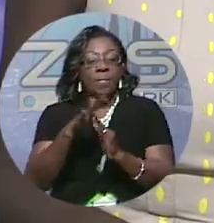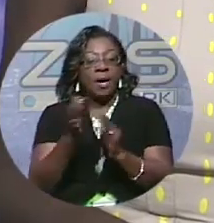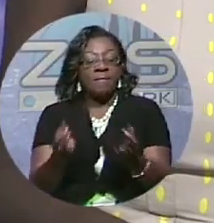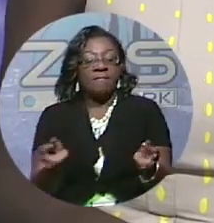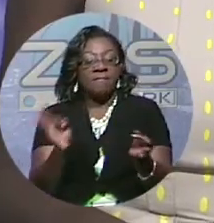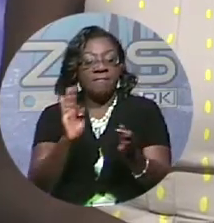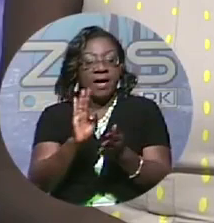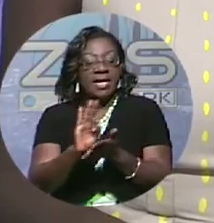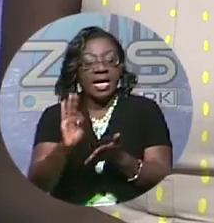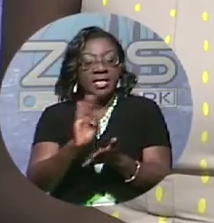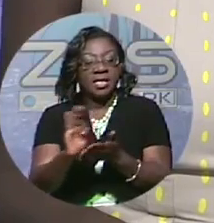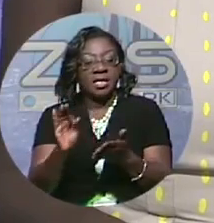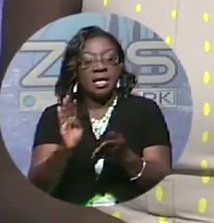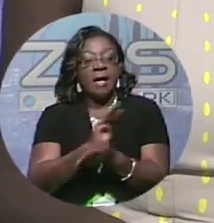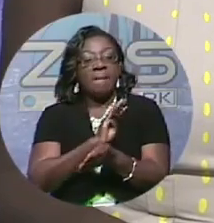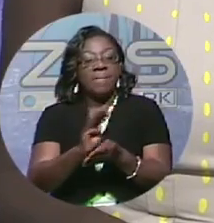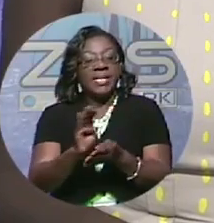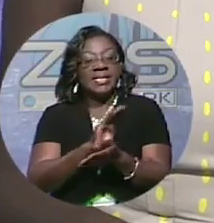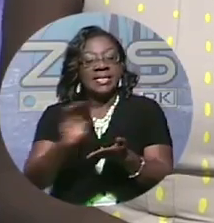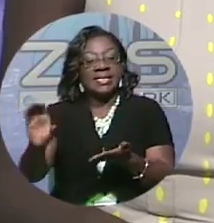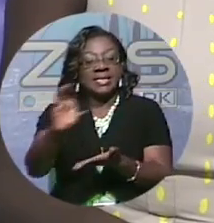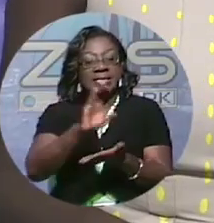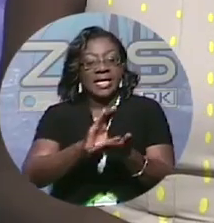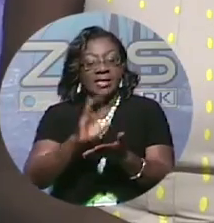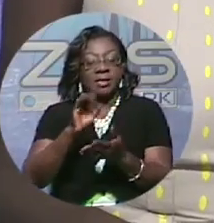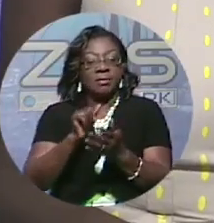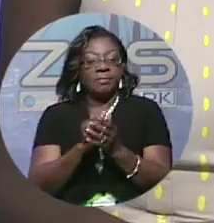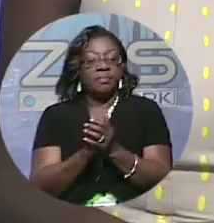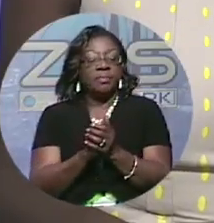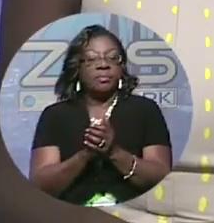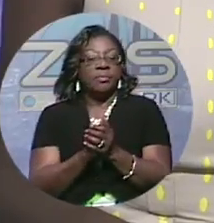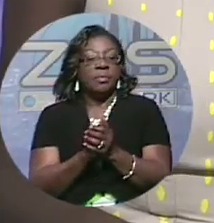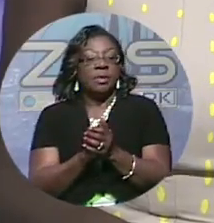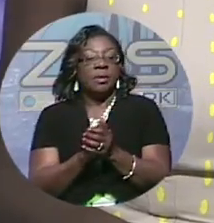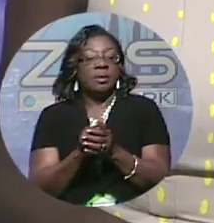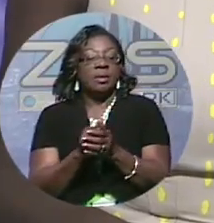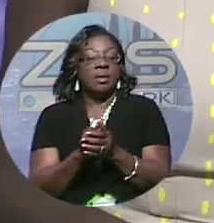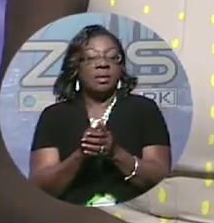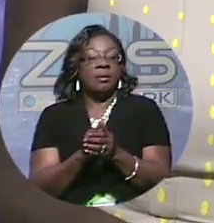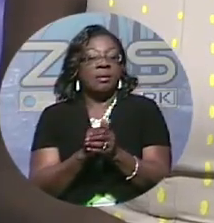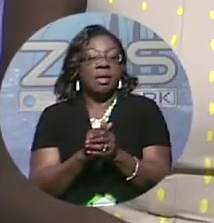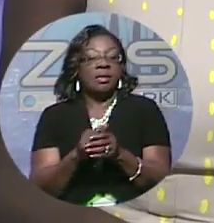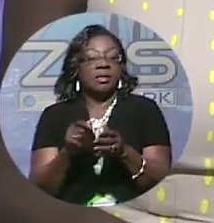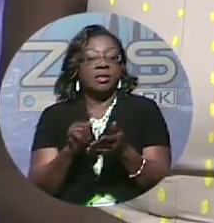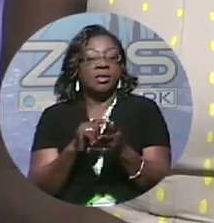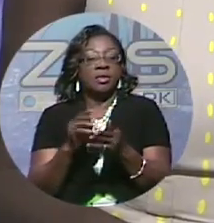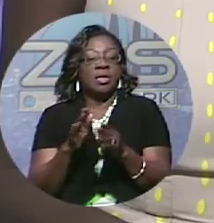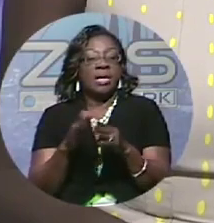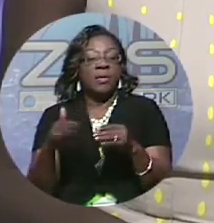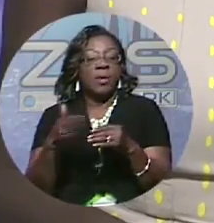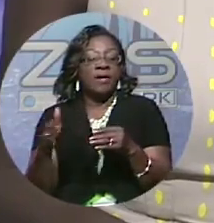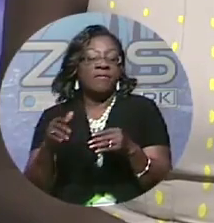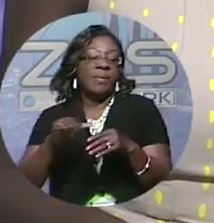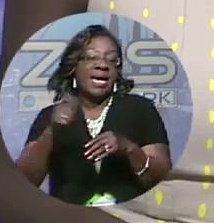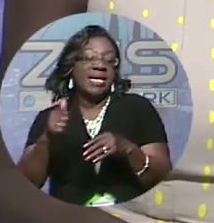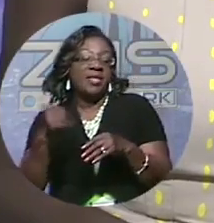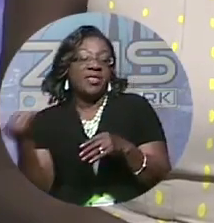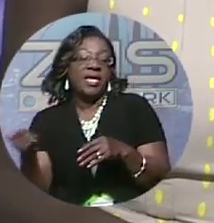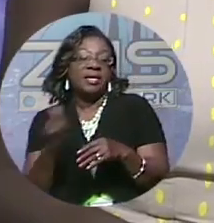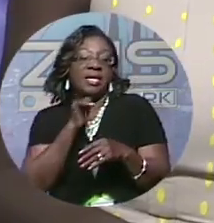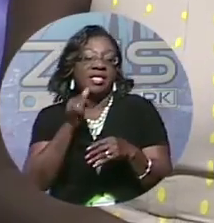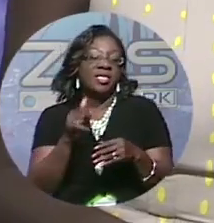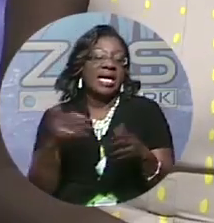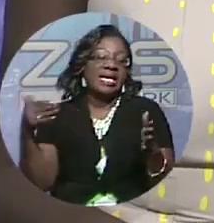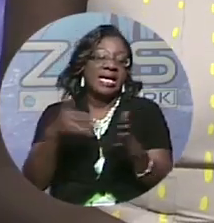demonstrates its commitment to international tax transparency, anti-terrorism, laundering, and countering of financial